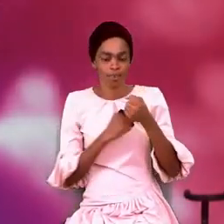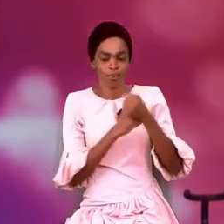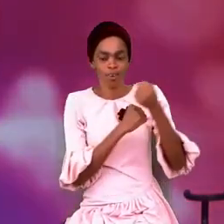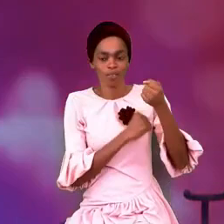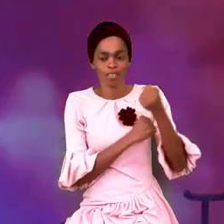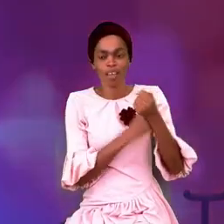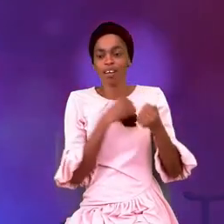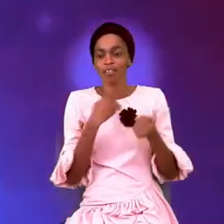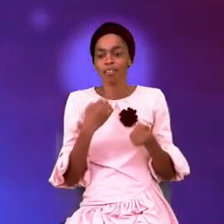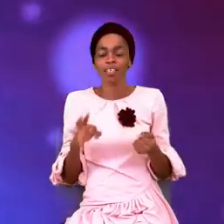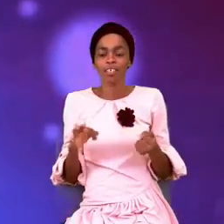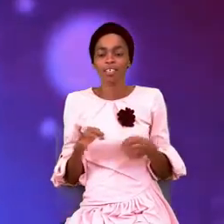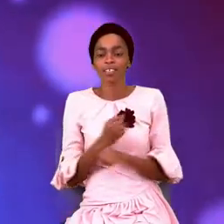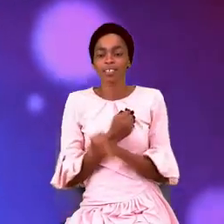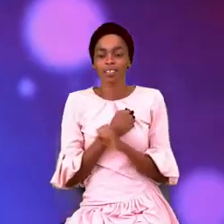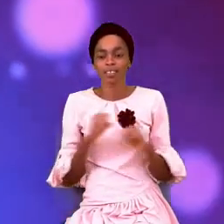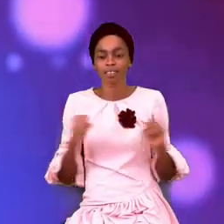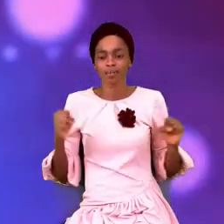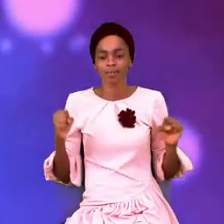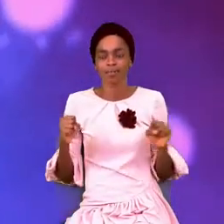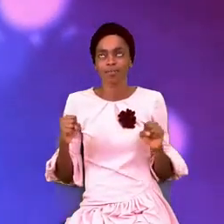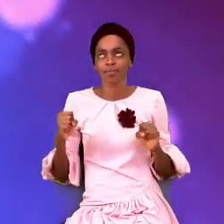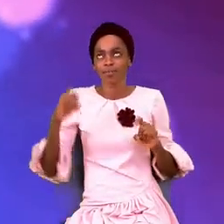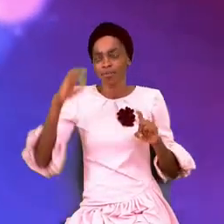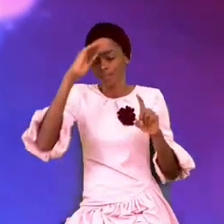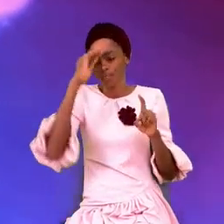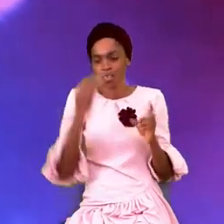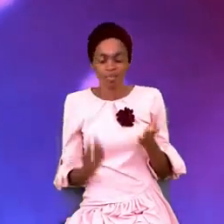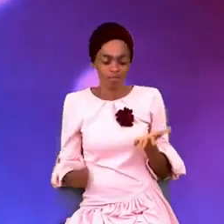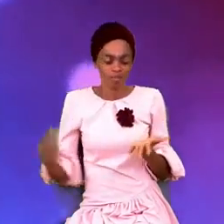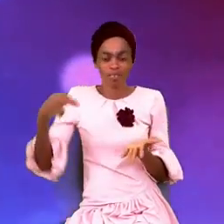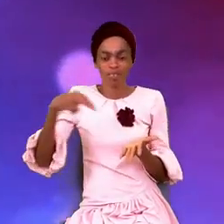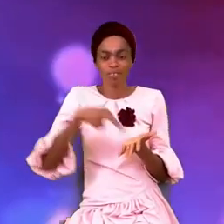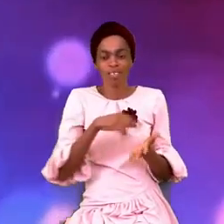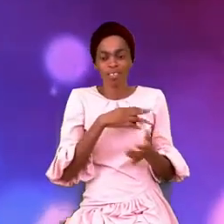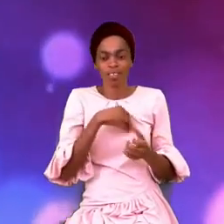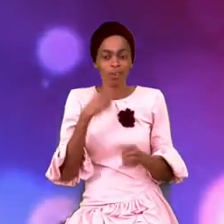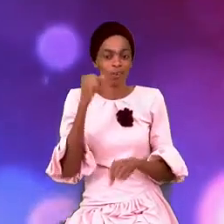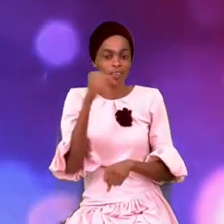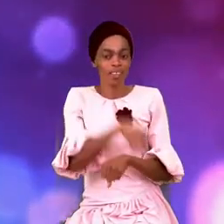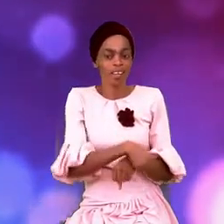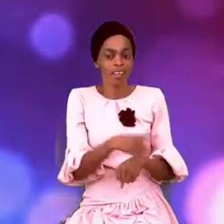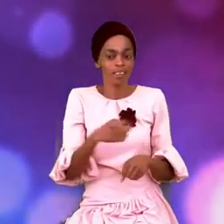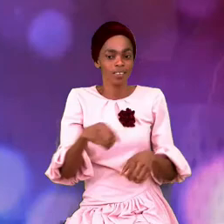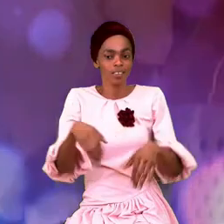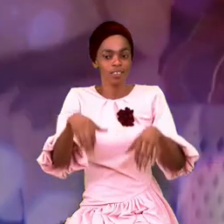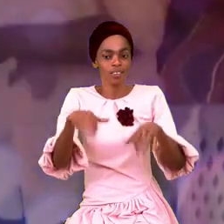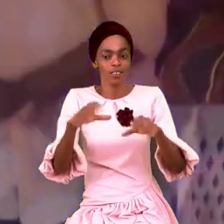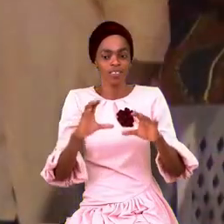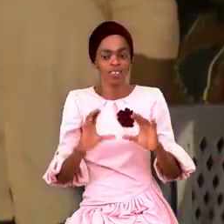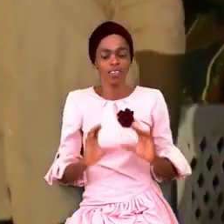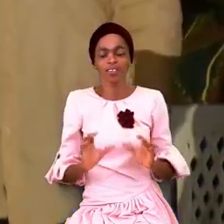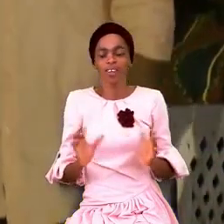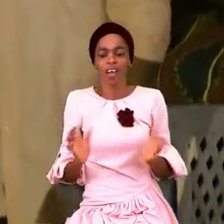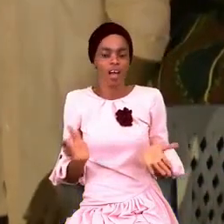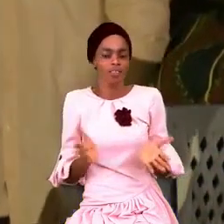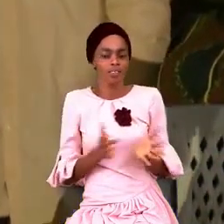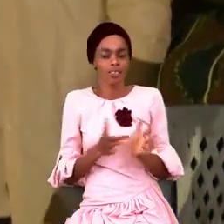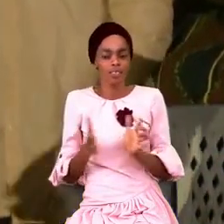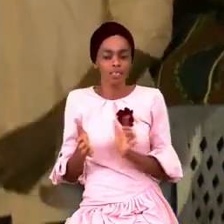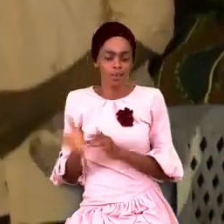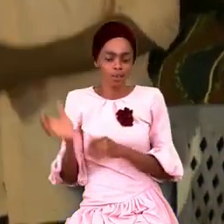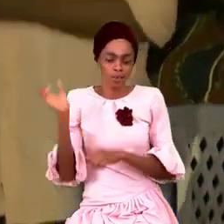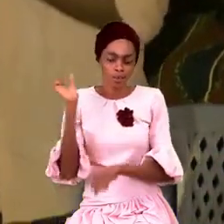the grave. Jesus conquered the grave. Say,